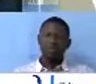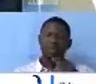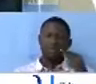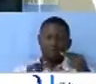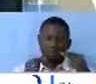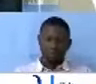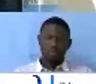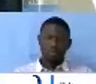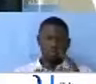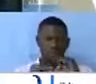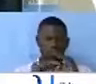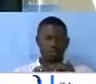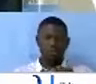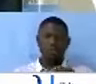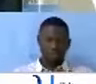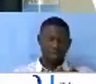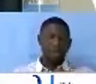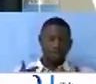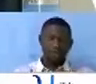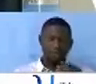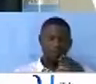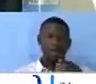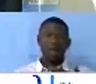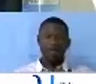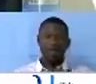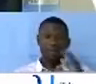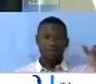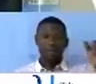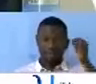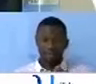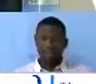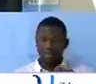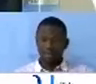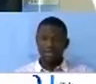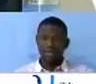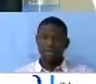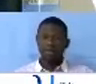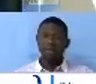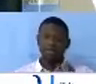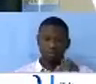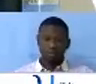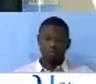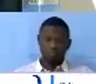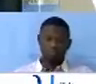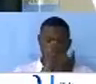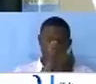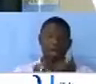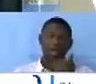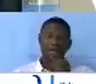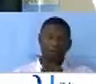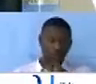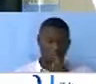sit there and answer questions. But unfortunately, that is not a realistic prospect, is it?